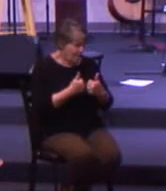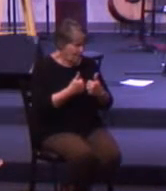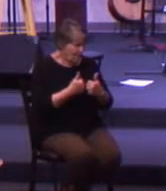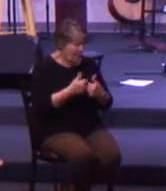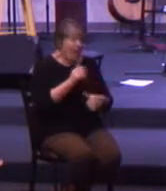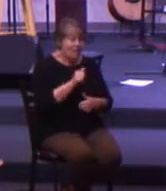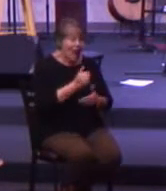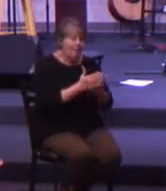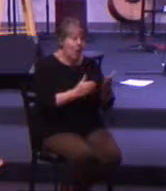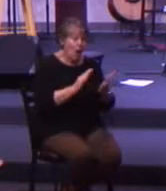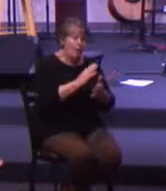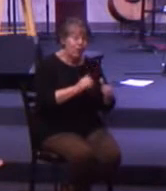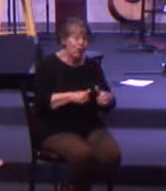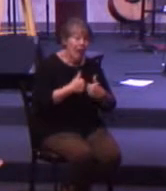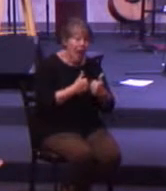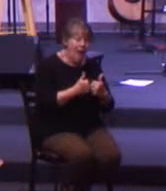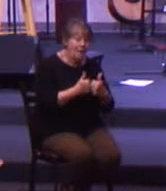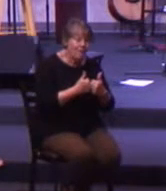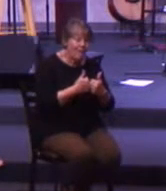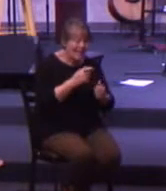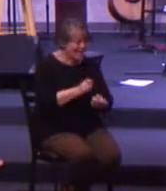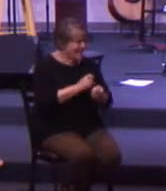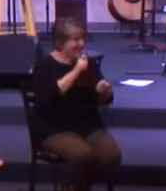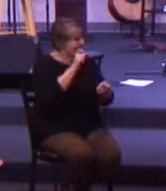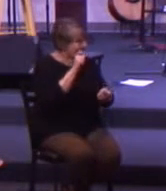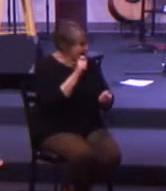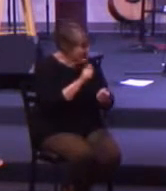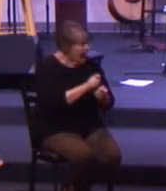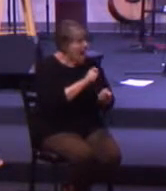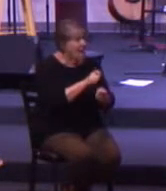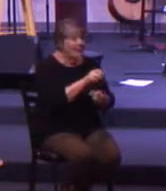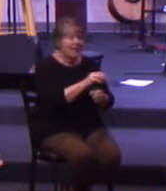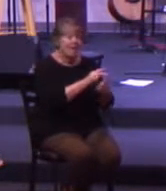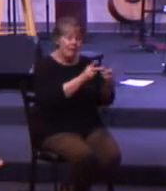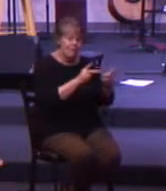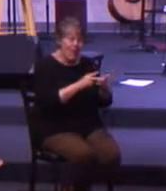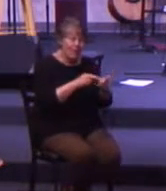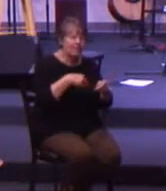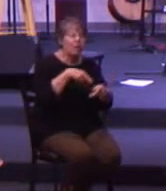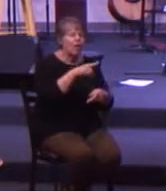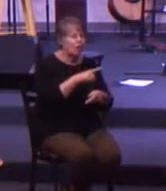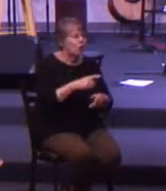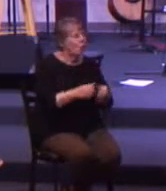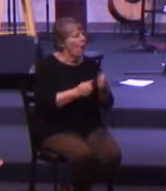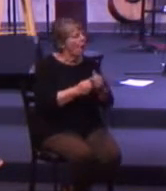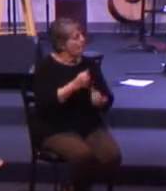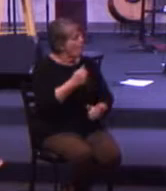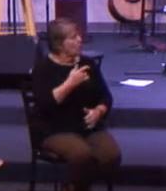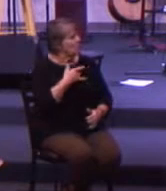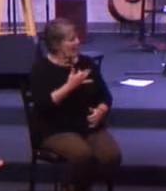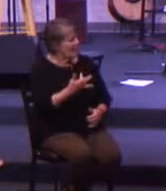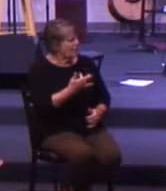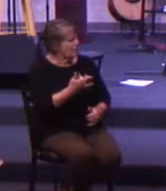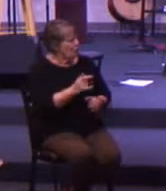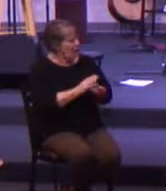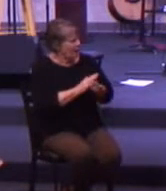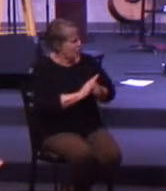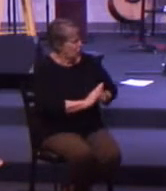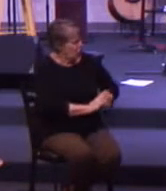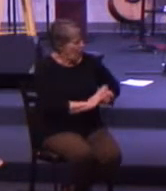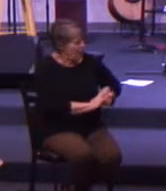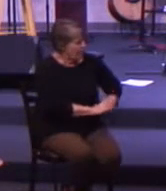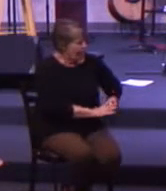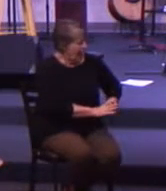that part of your life is precisely the area you are most likely to shove down or cover up